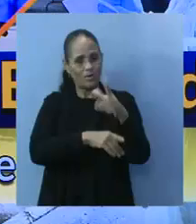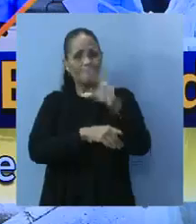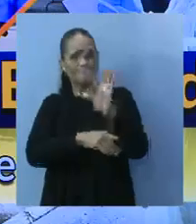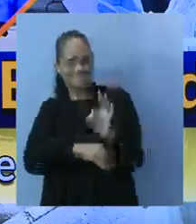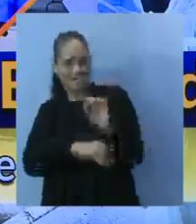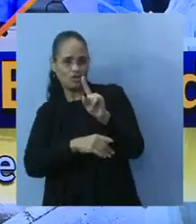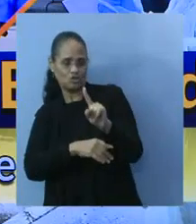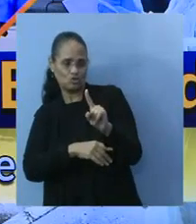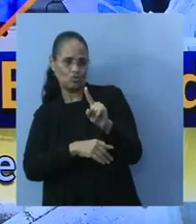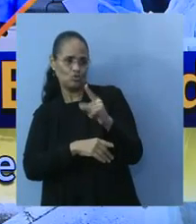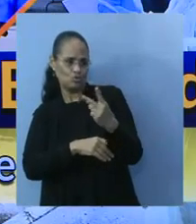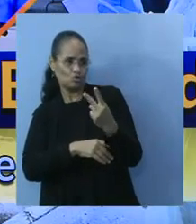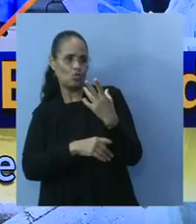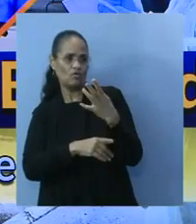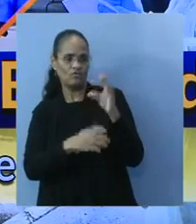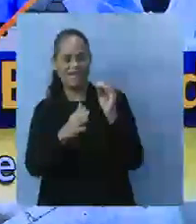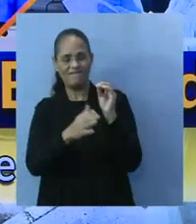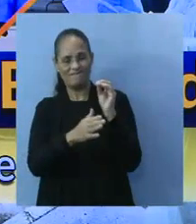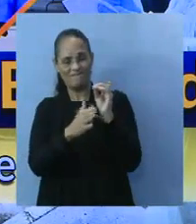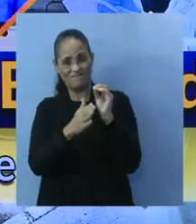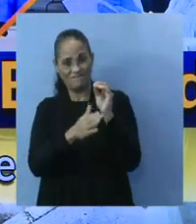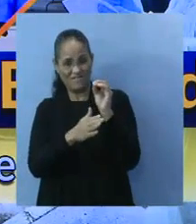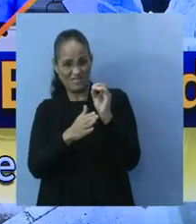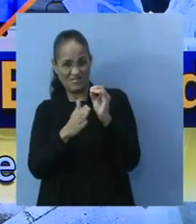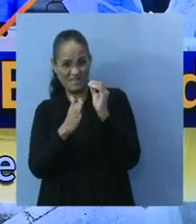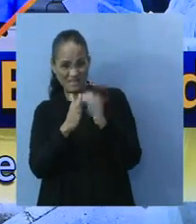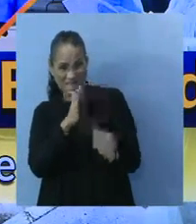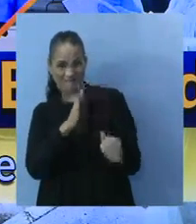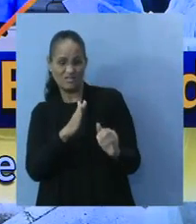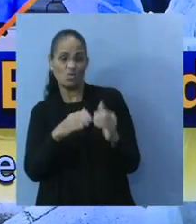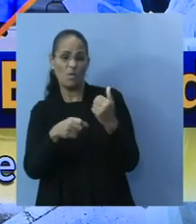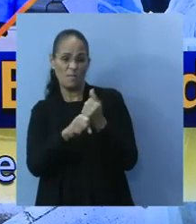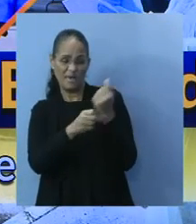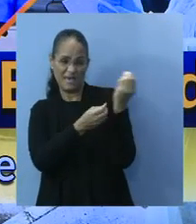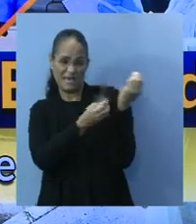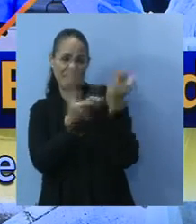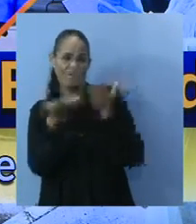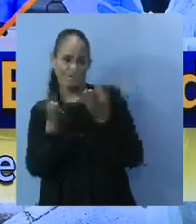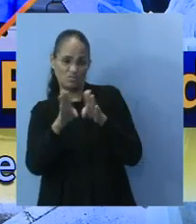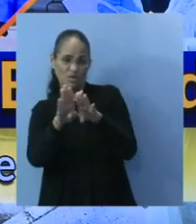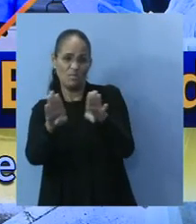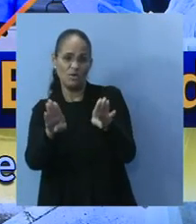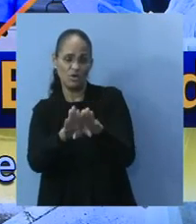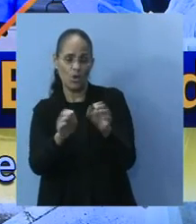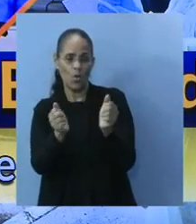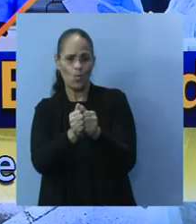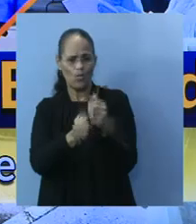29,250 doses of the Pfizer-BioNTech vaccine would be made available to Bermuda, with